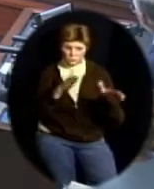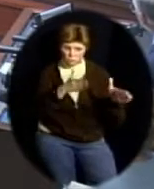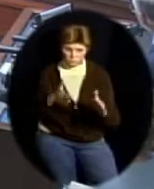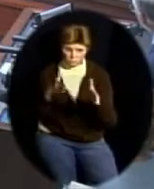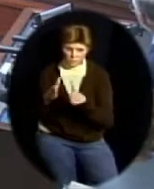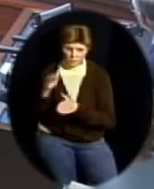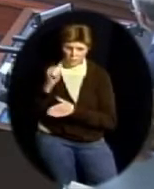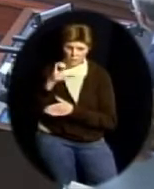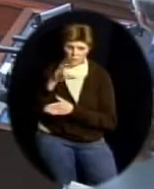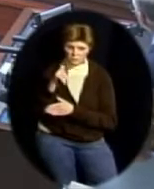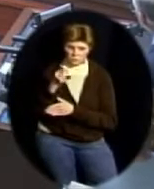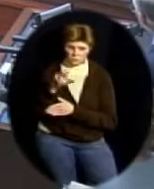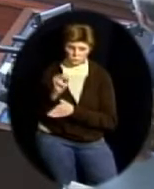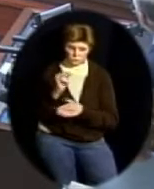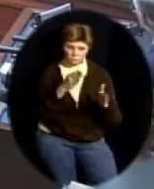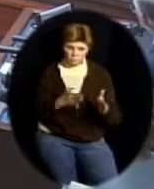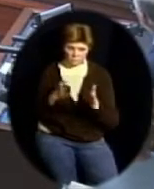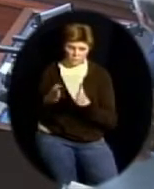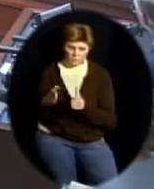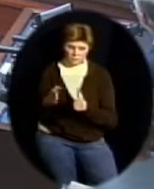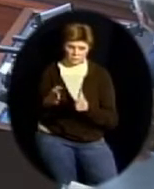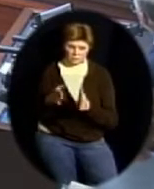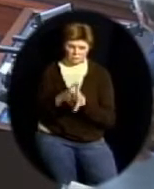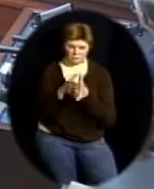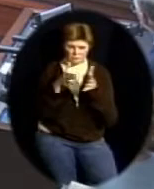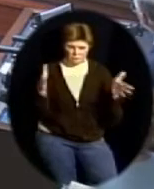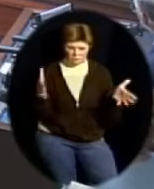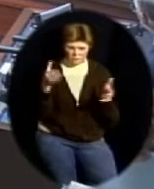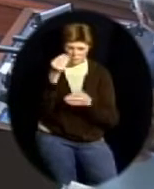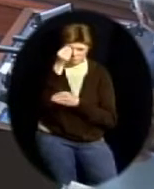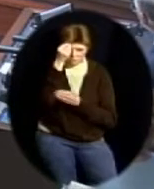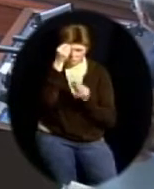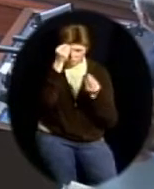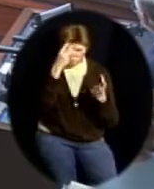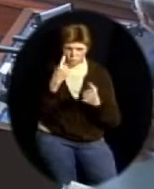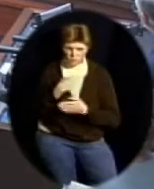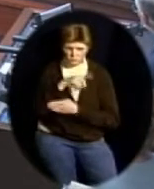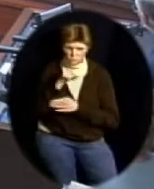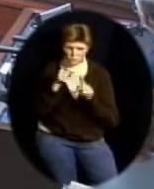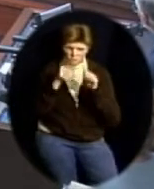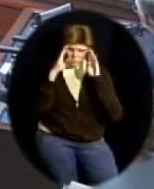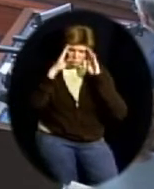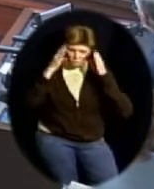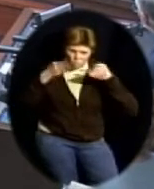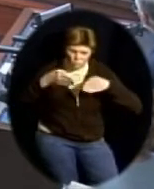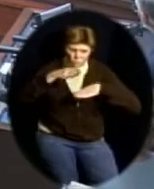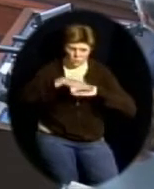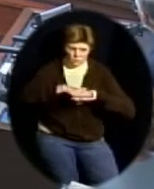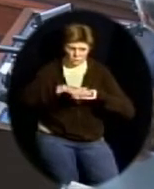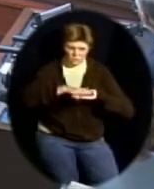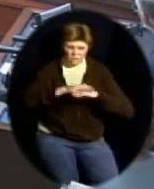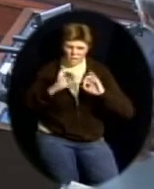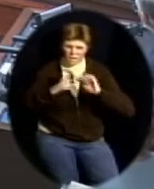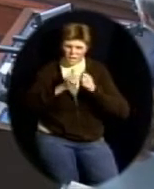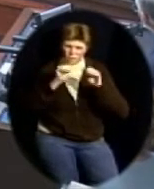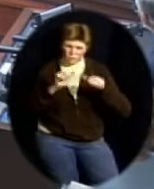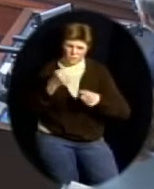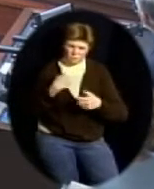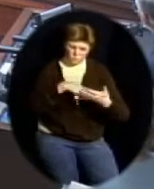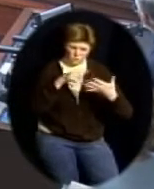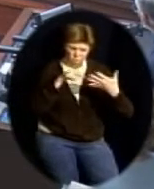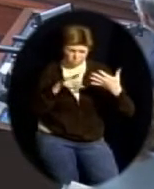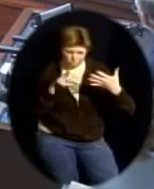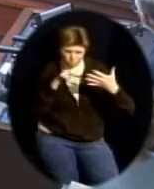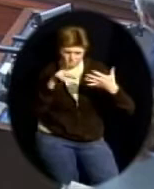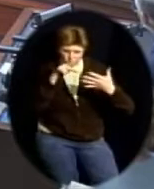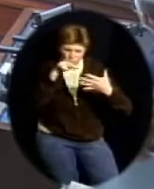need to focus on. And I would be interested in prioritization, how we see ourselves prioritizing those, and which ones we see